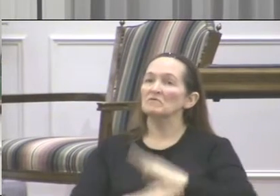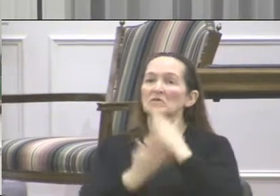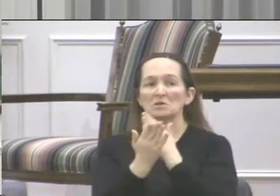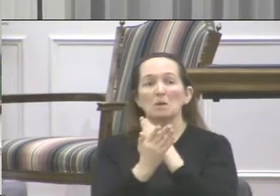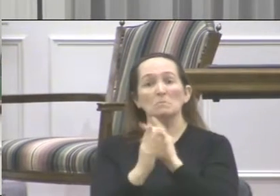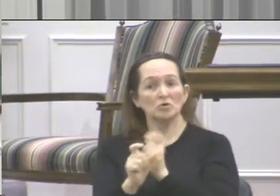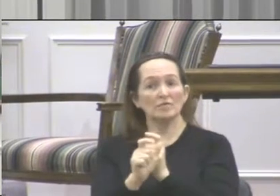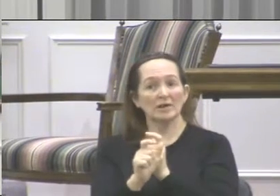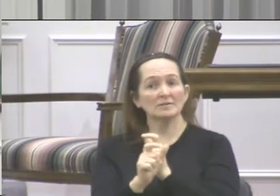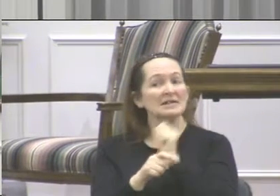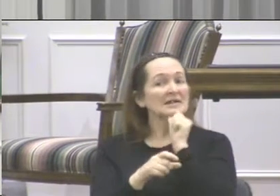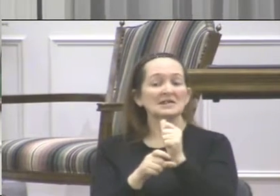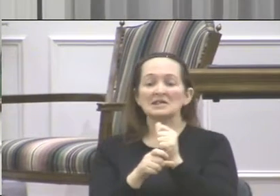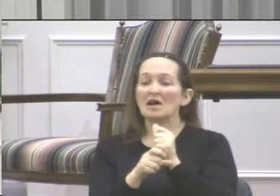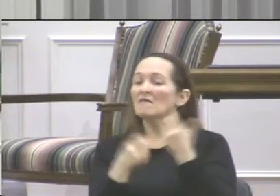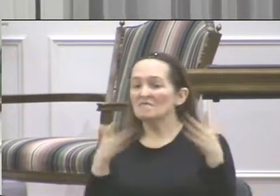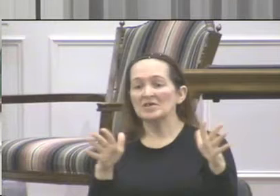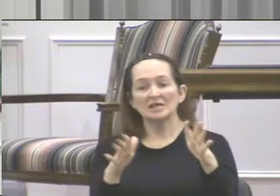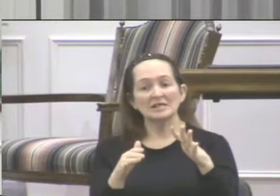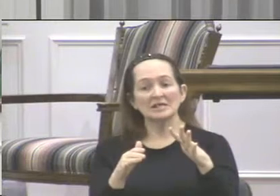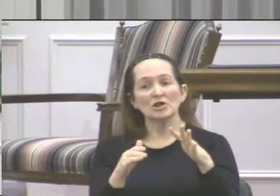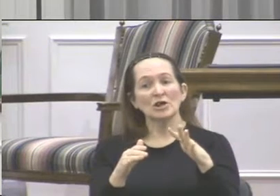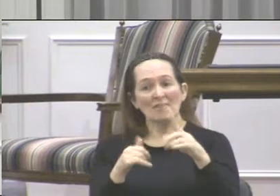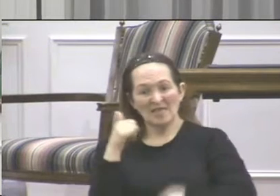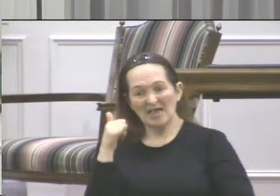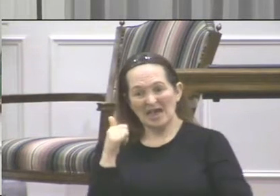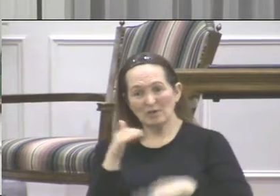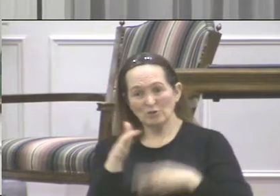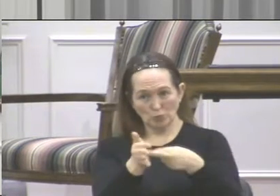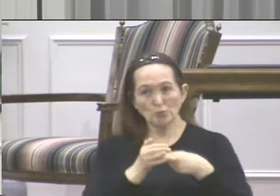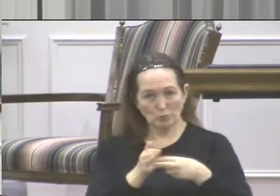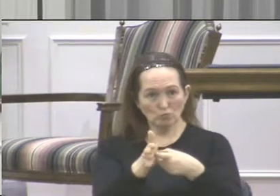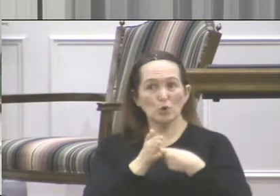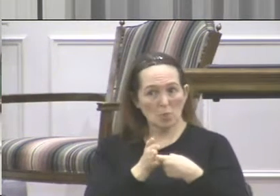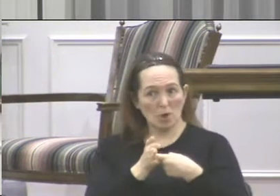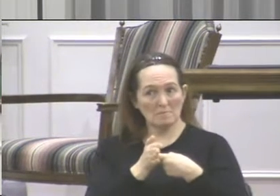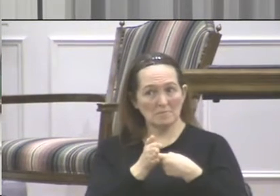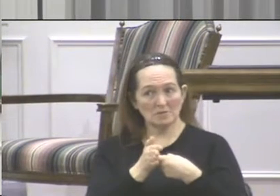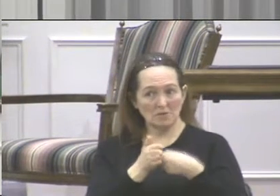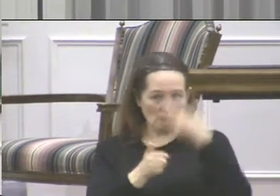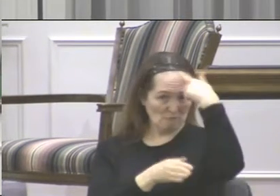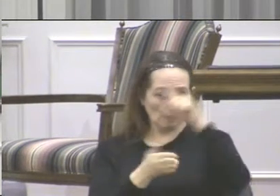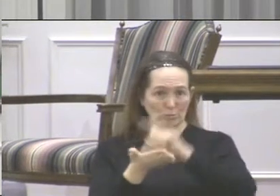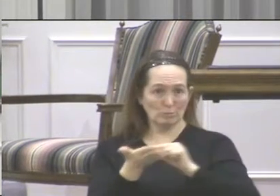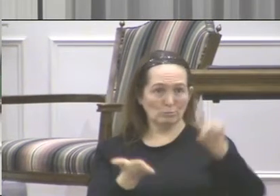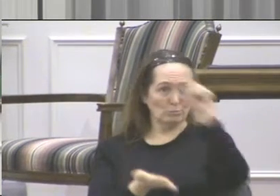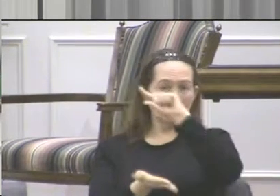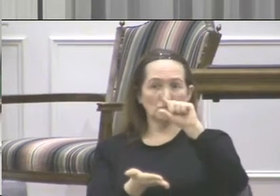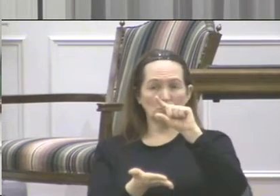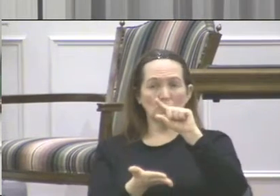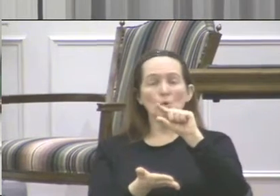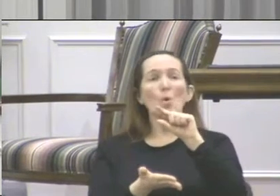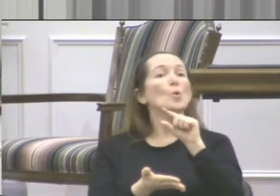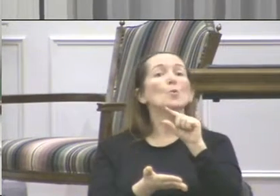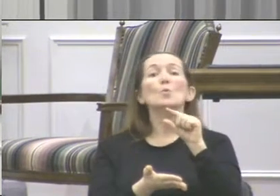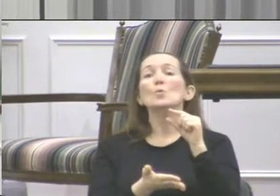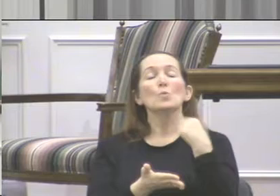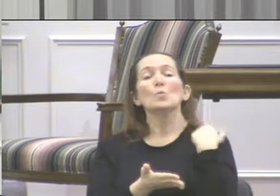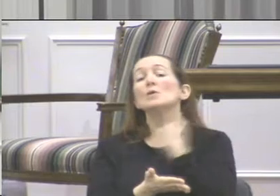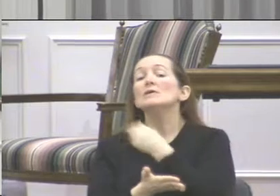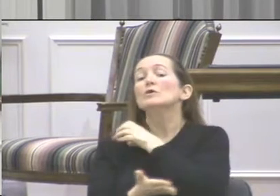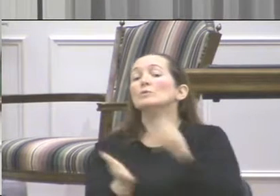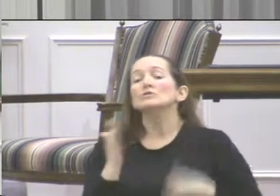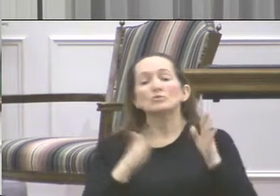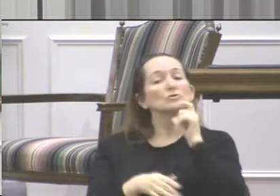didn't fulfill the last of the requirements. Christians, we are not people who are to